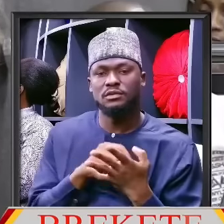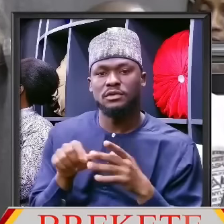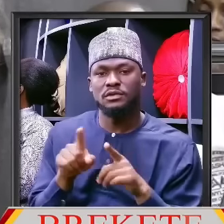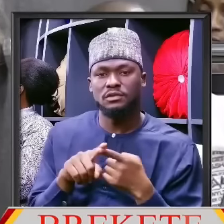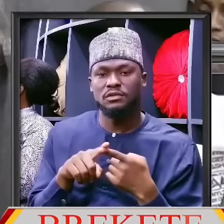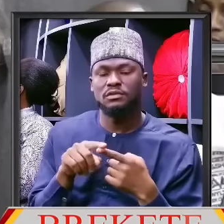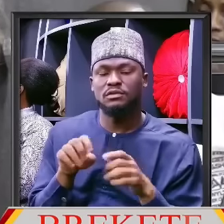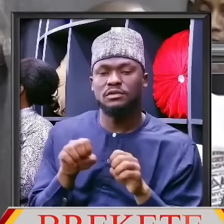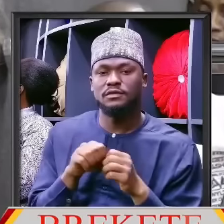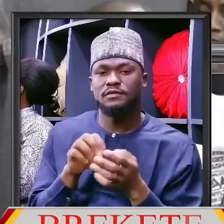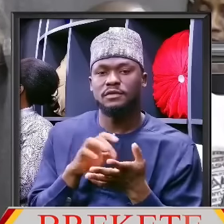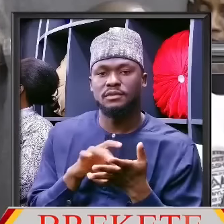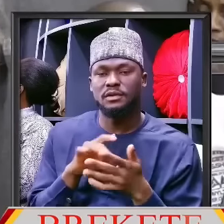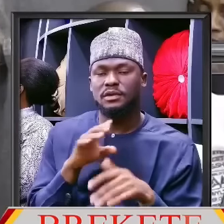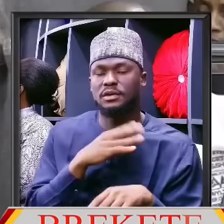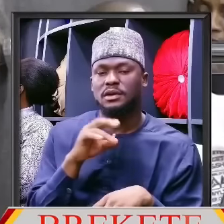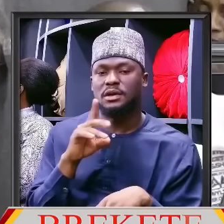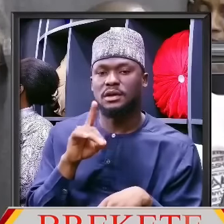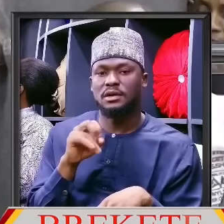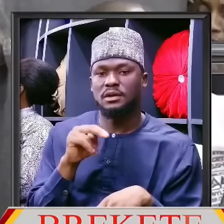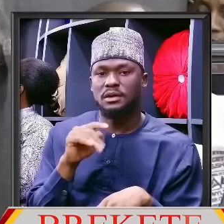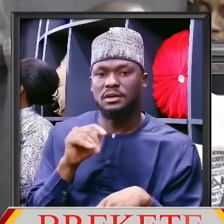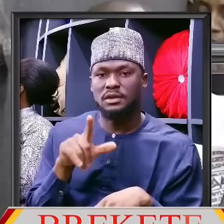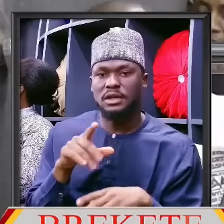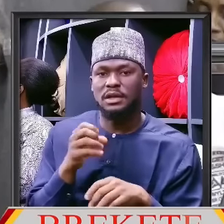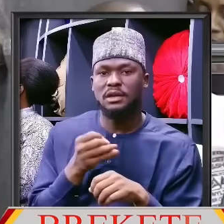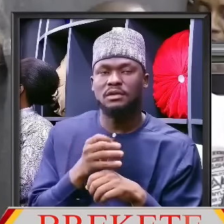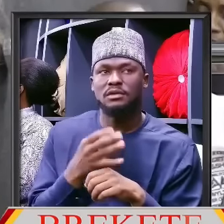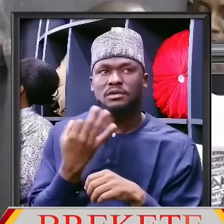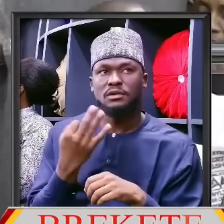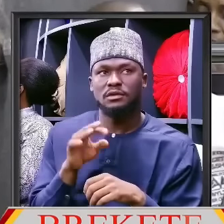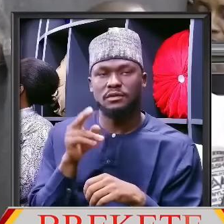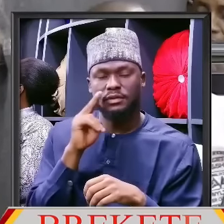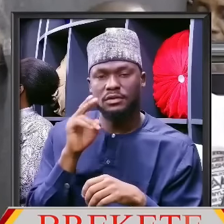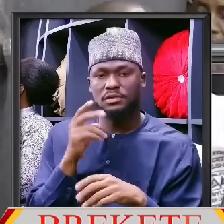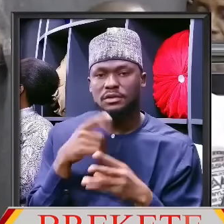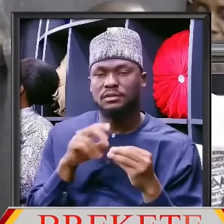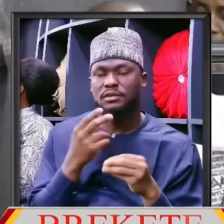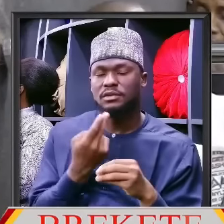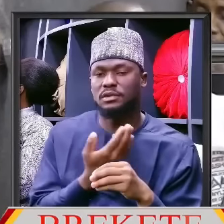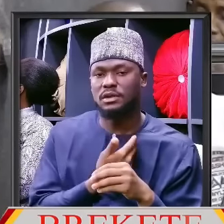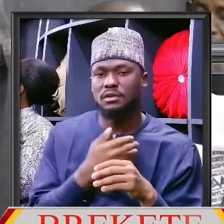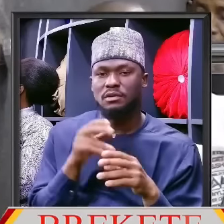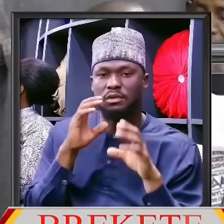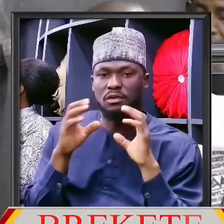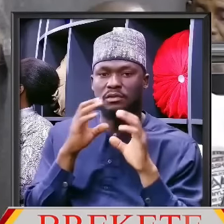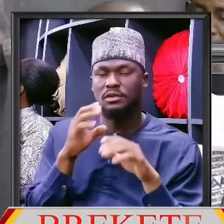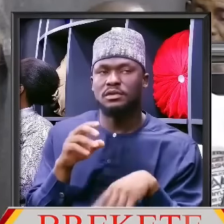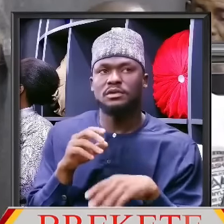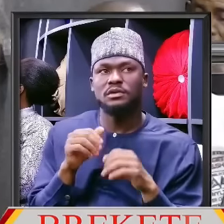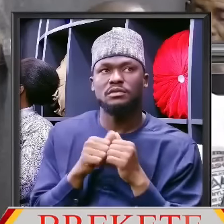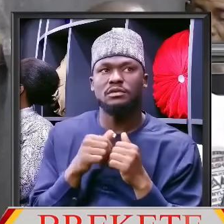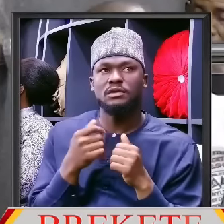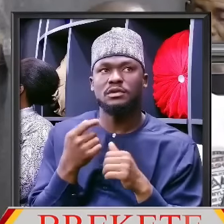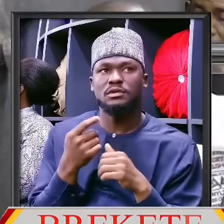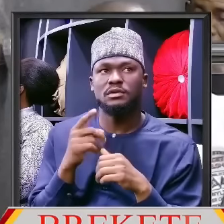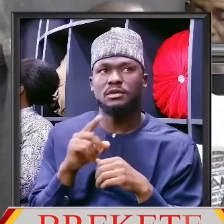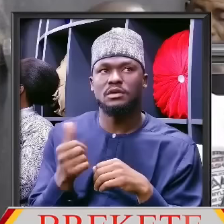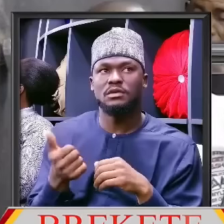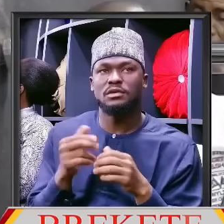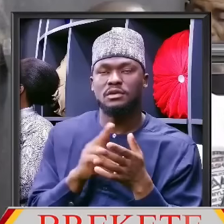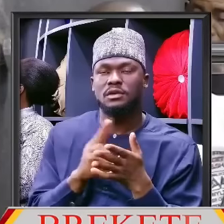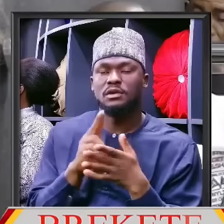Medical and Dental Council of Nigeria about our communication with Delta State University. What is